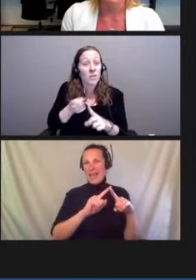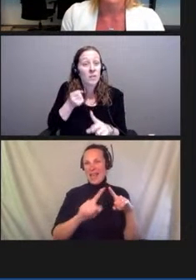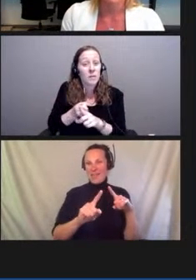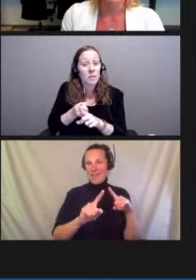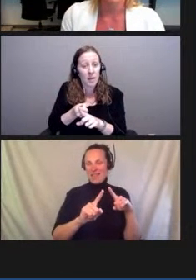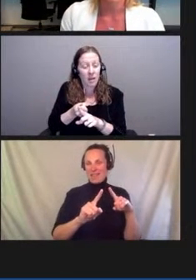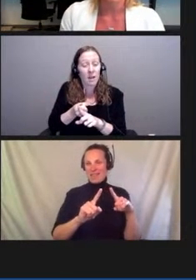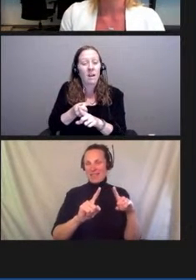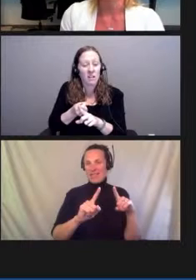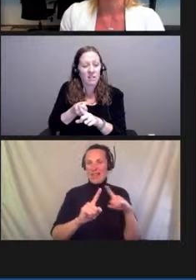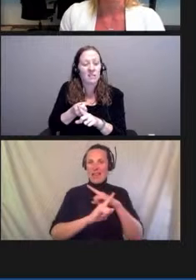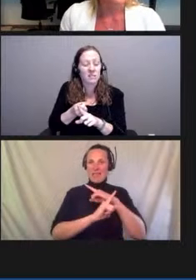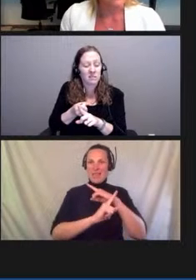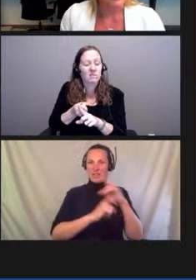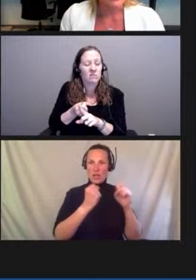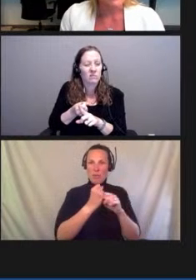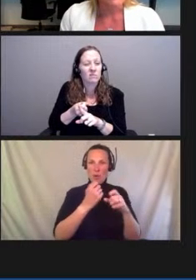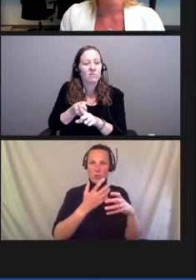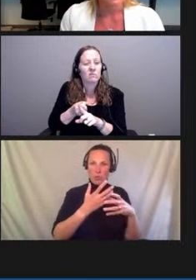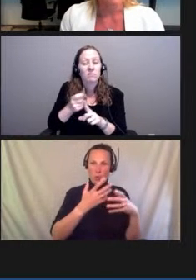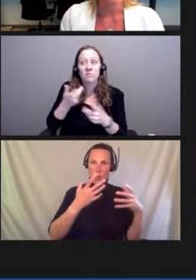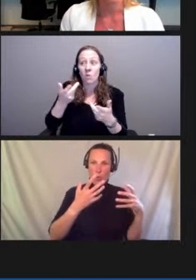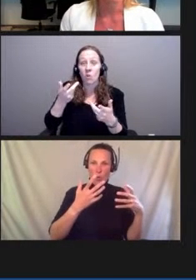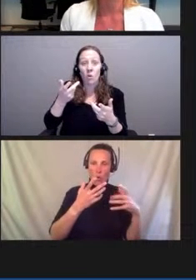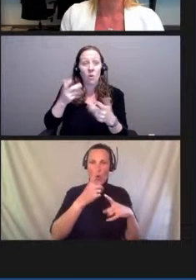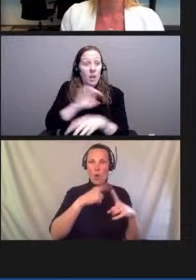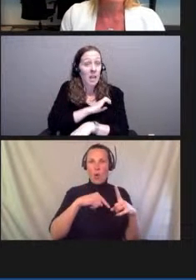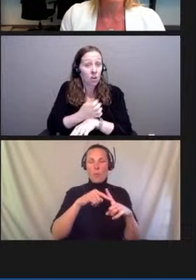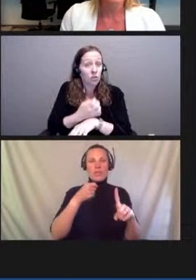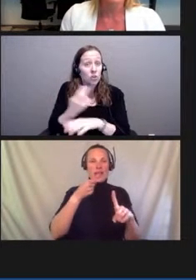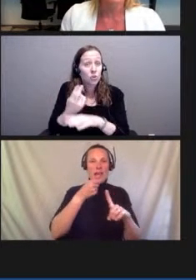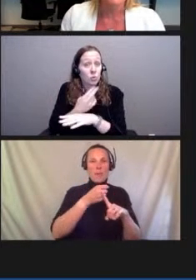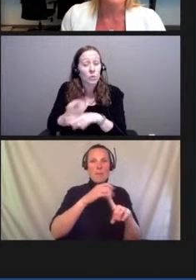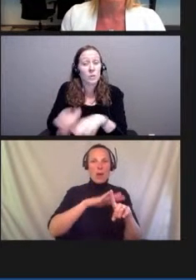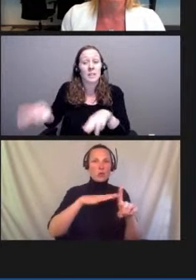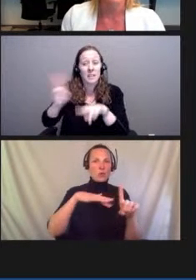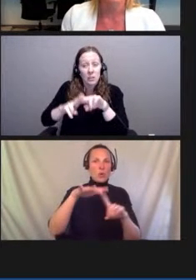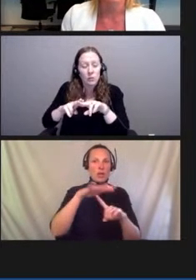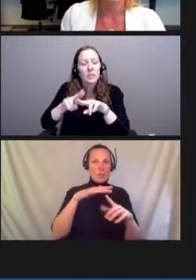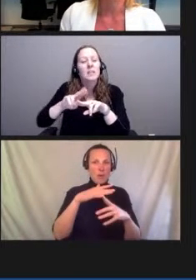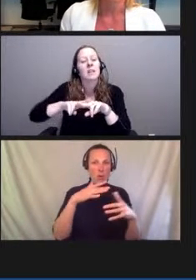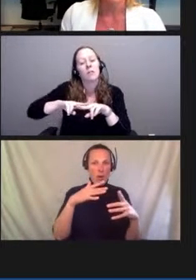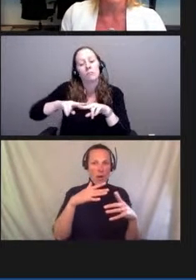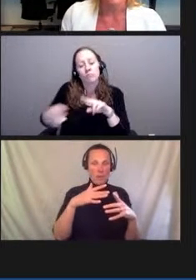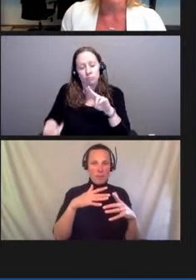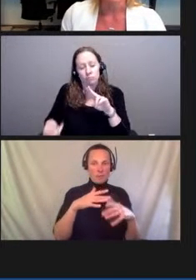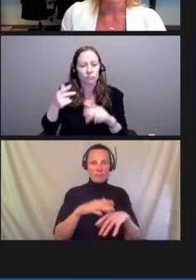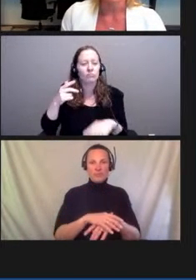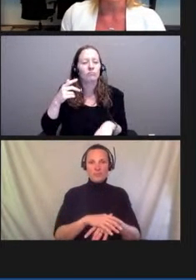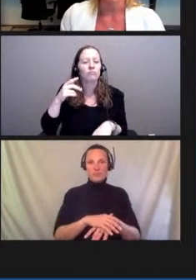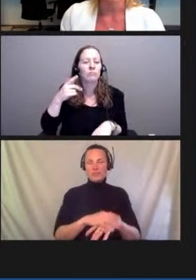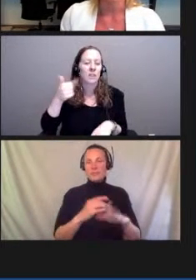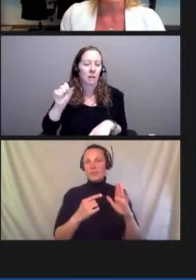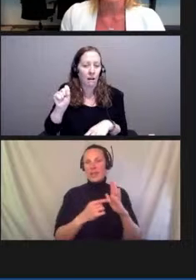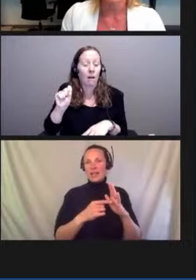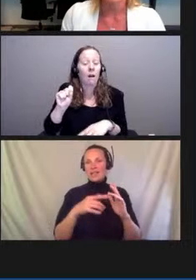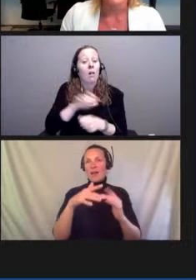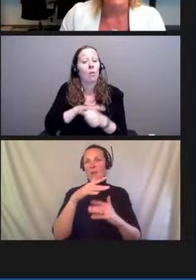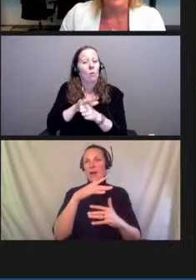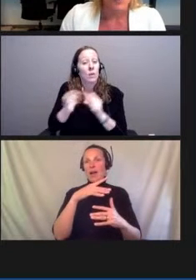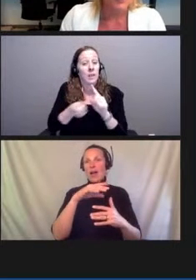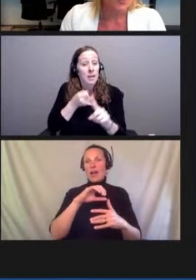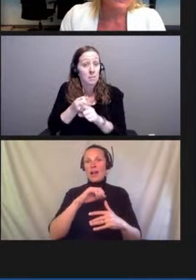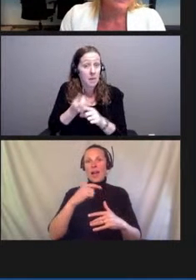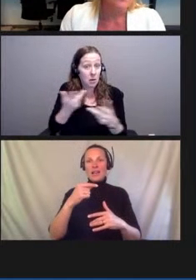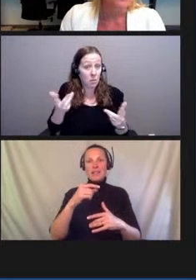GHG emissions and reduce energy consumption, and local impacts to the environment, including on land